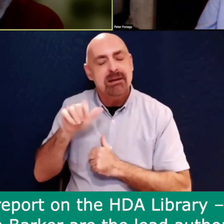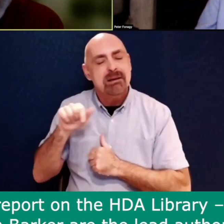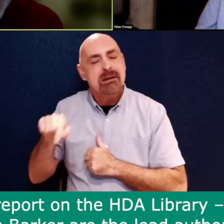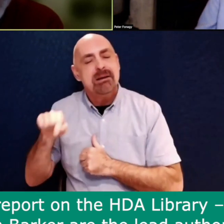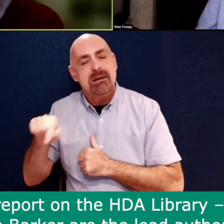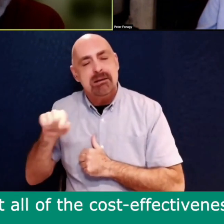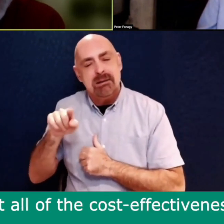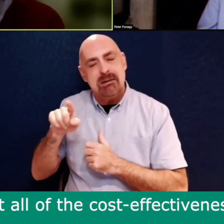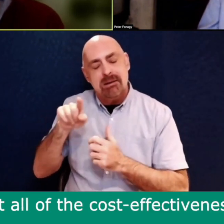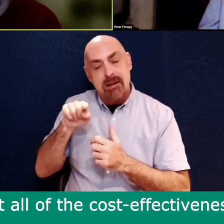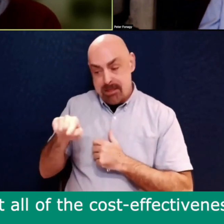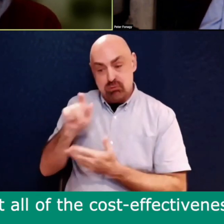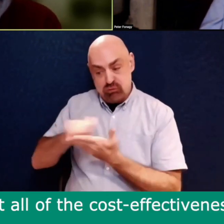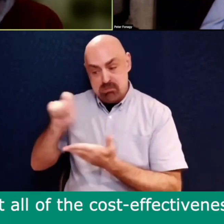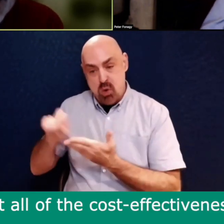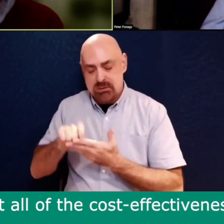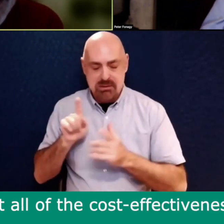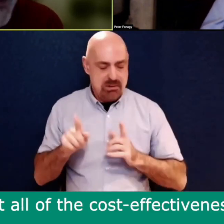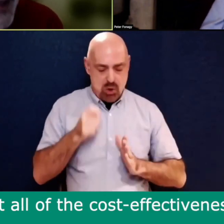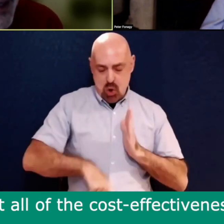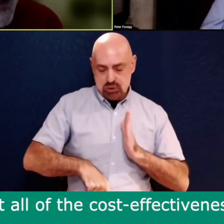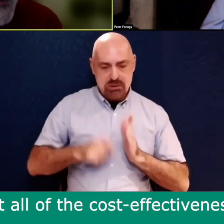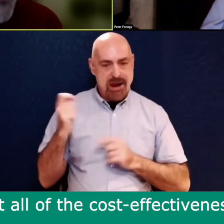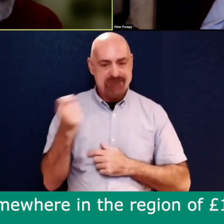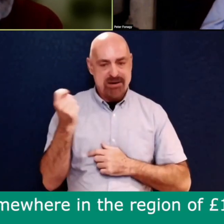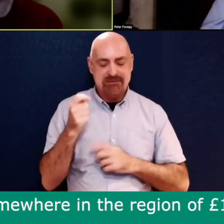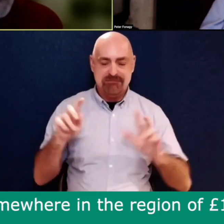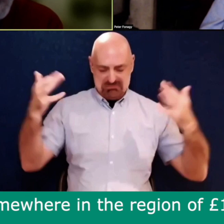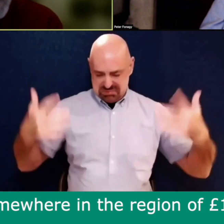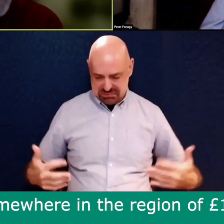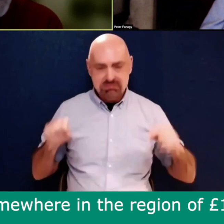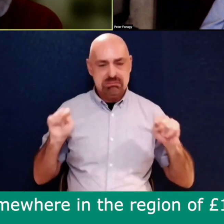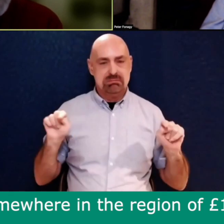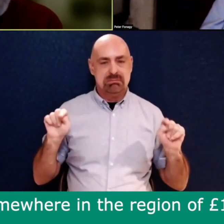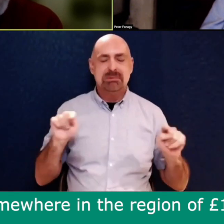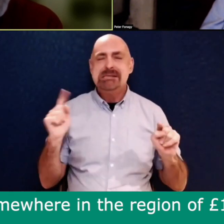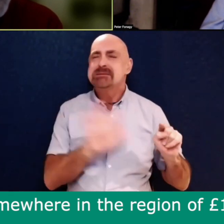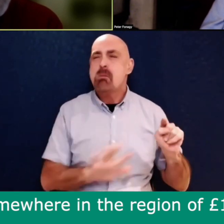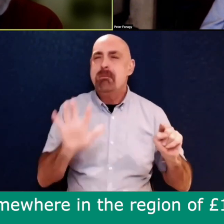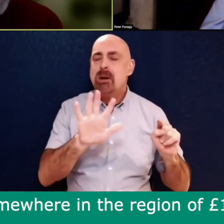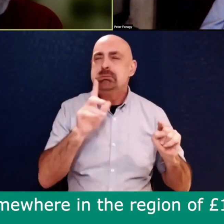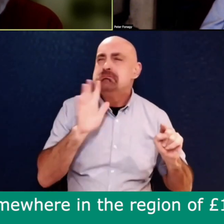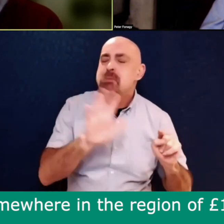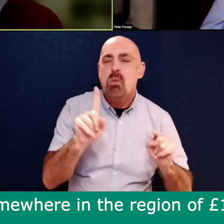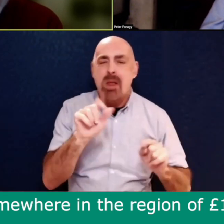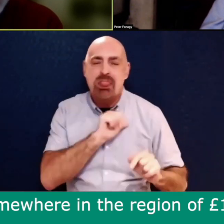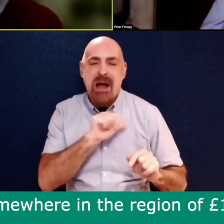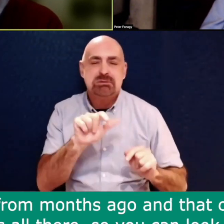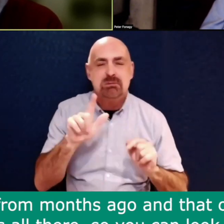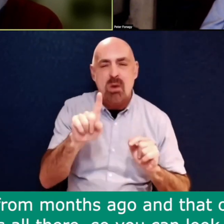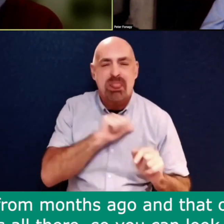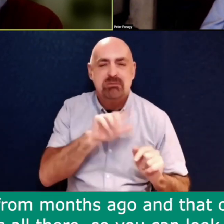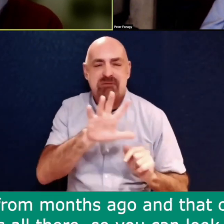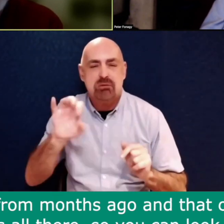authors on that. That's got all of the cost effectiveness analysis. I think it's somewhere in the region of £1,000 to £1,500,